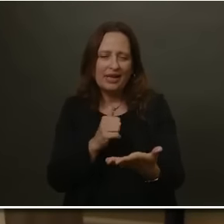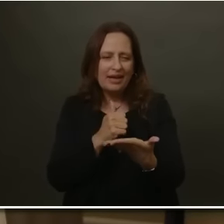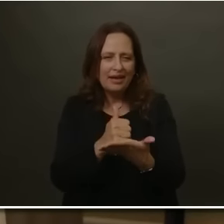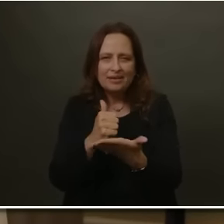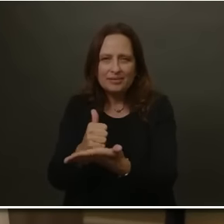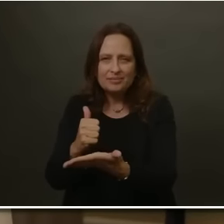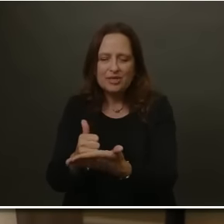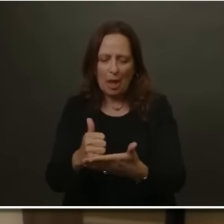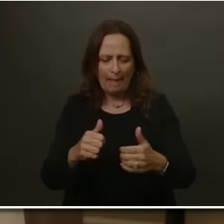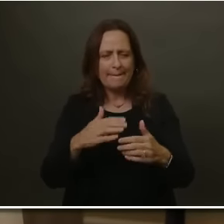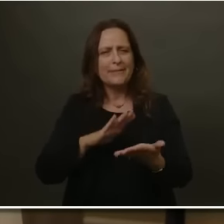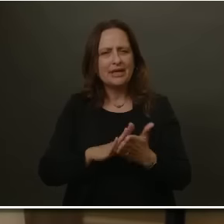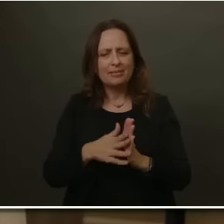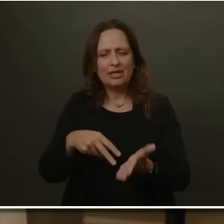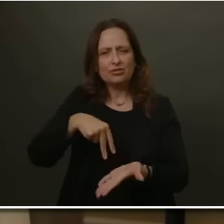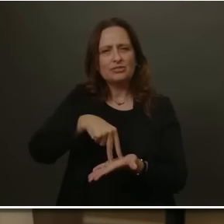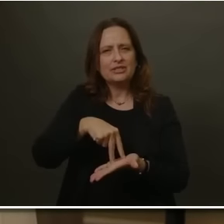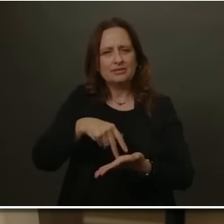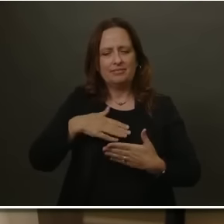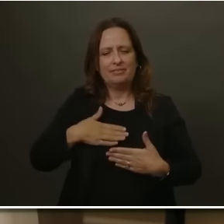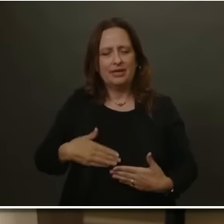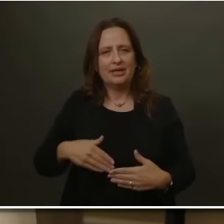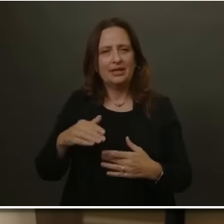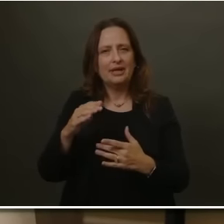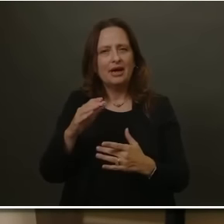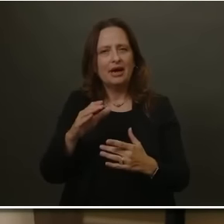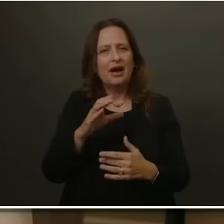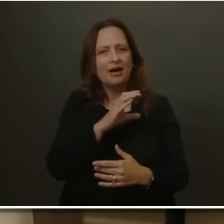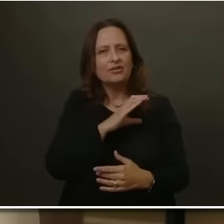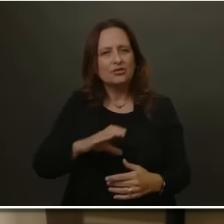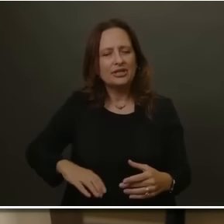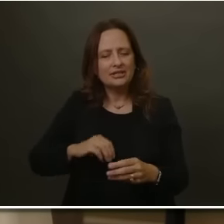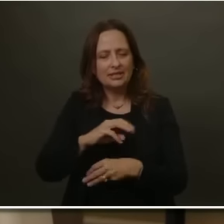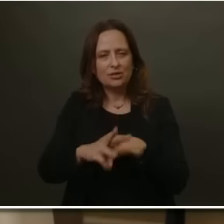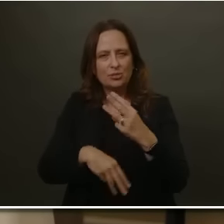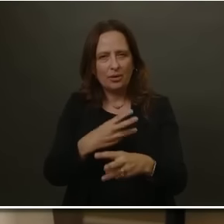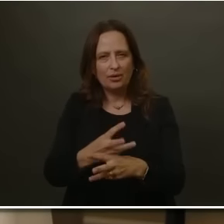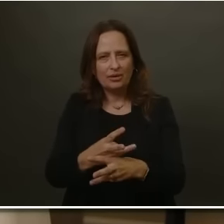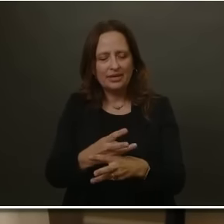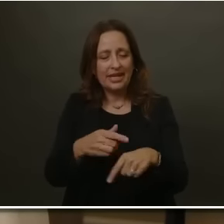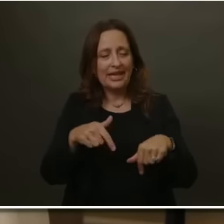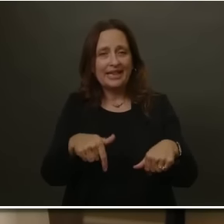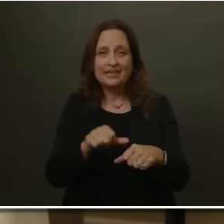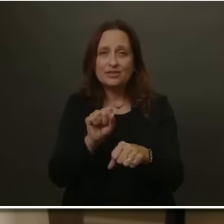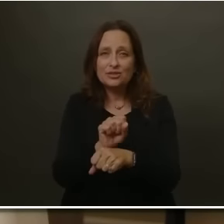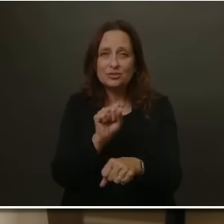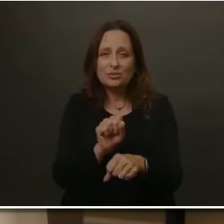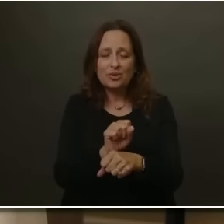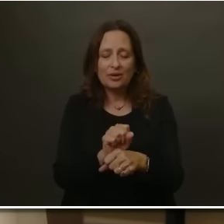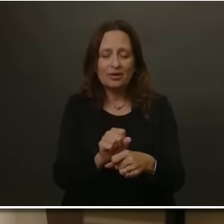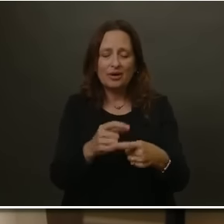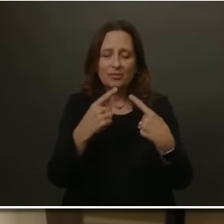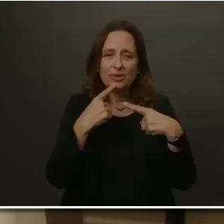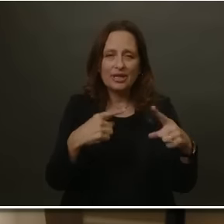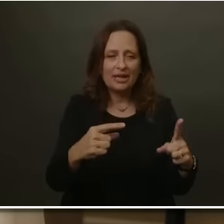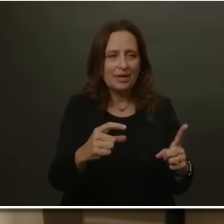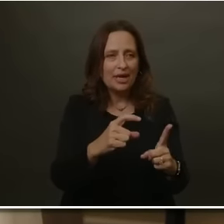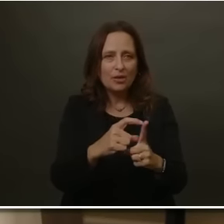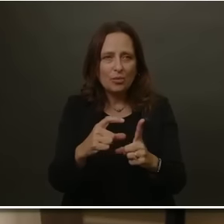being the risen body of Christ in the world. This work, the work of proclaiming in word and deed that Jesus